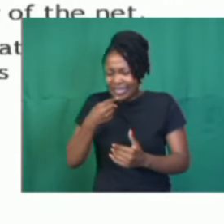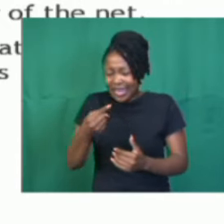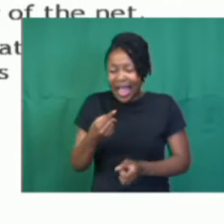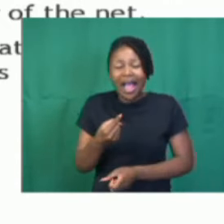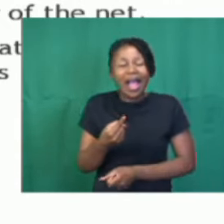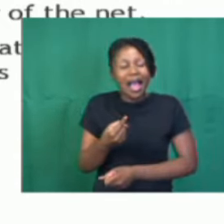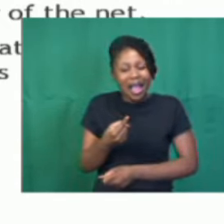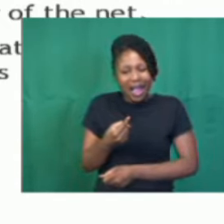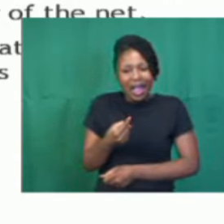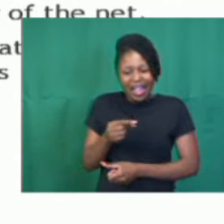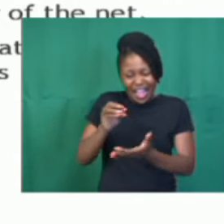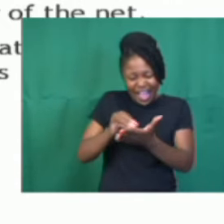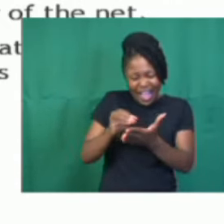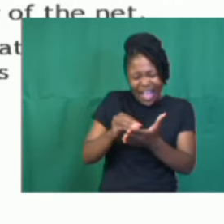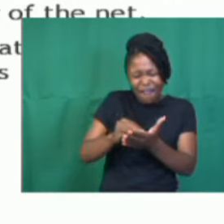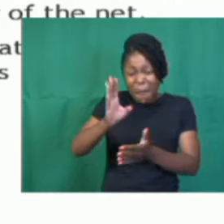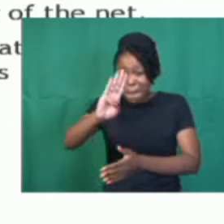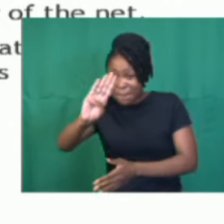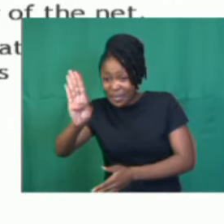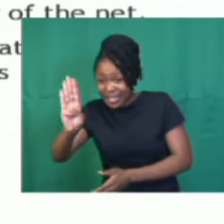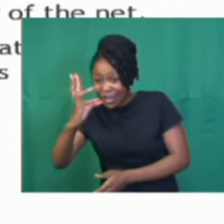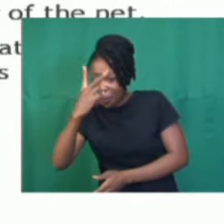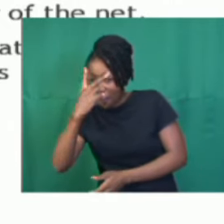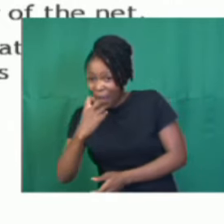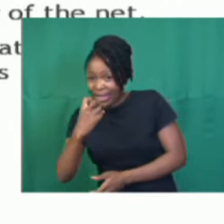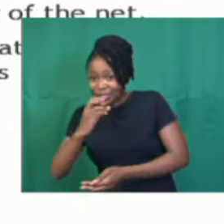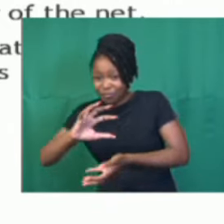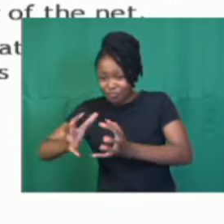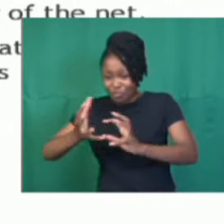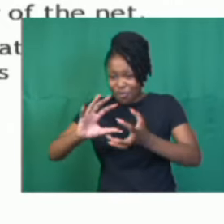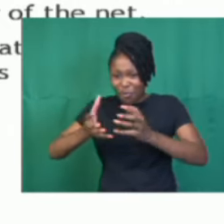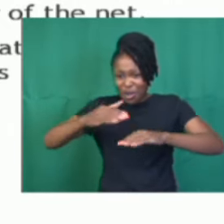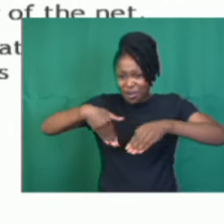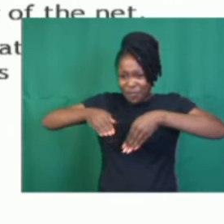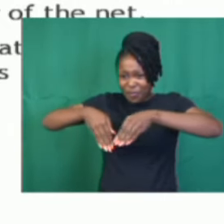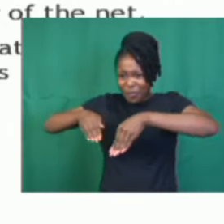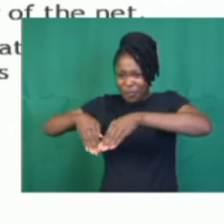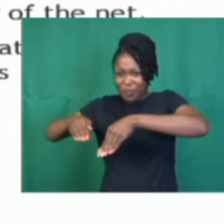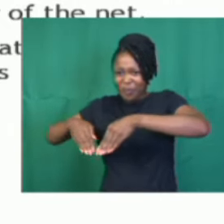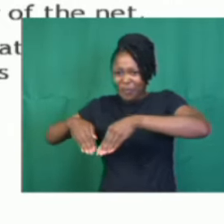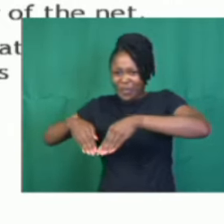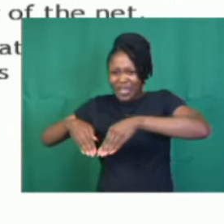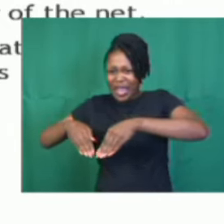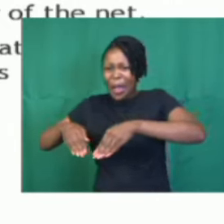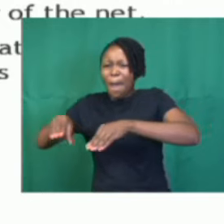ball at my feet moved with me as if we were connected.